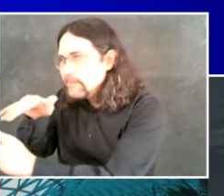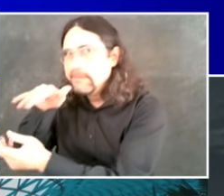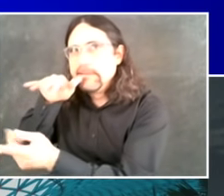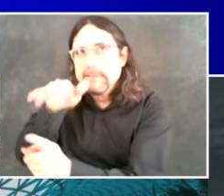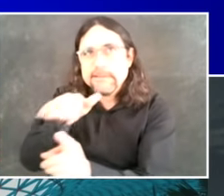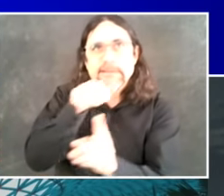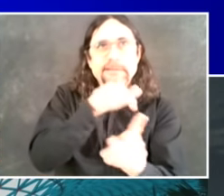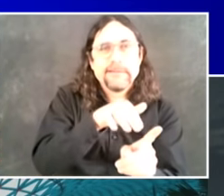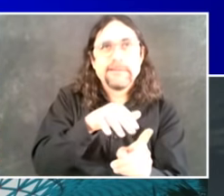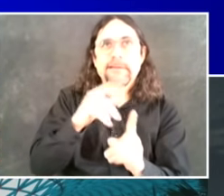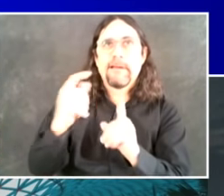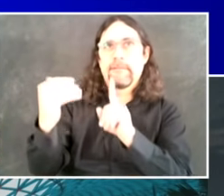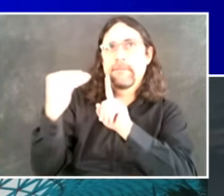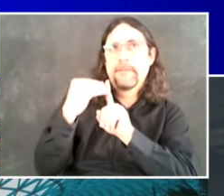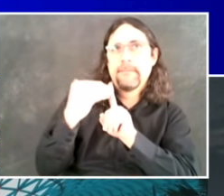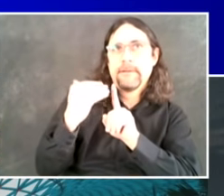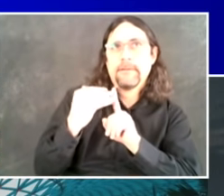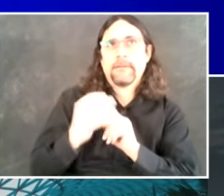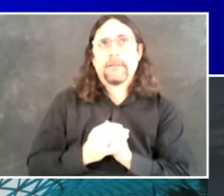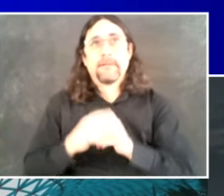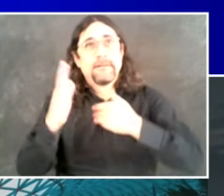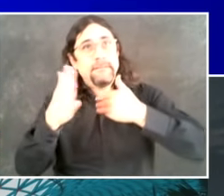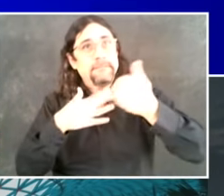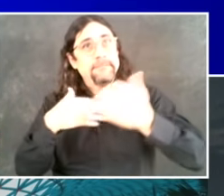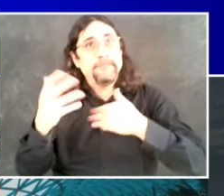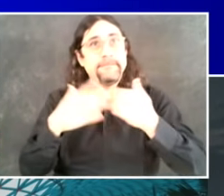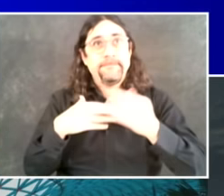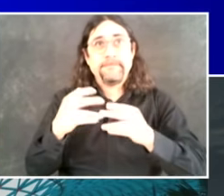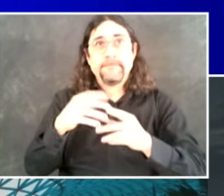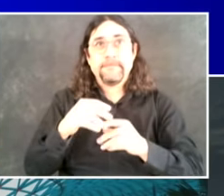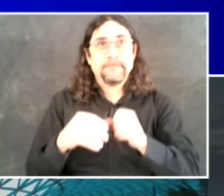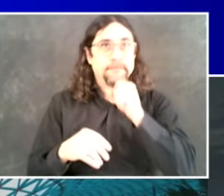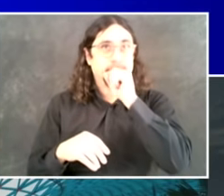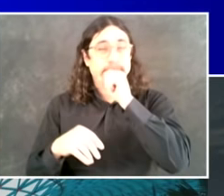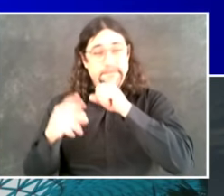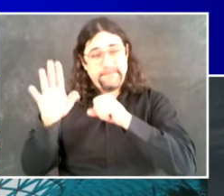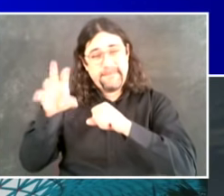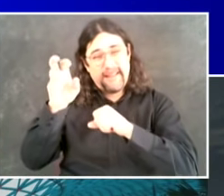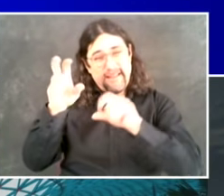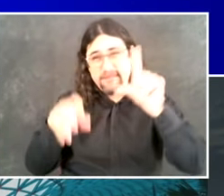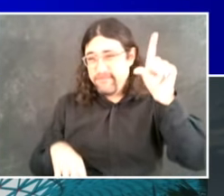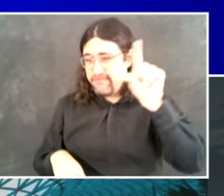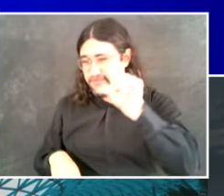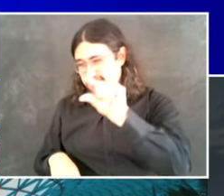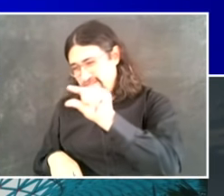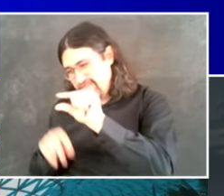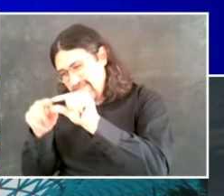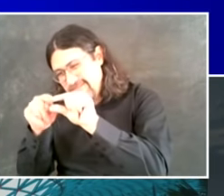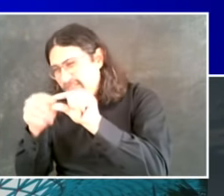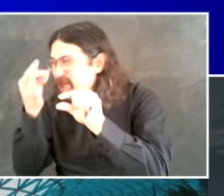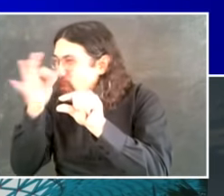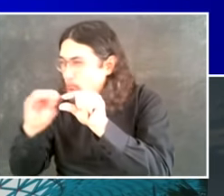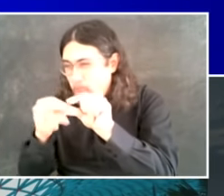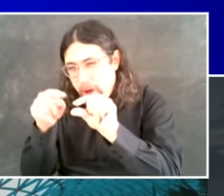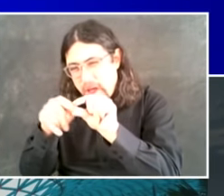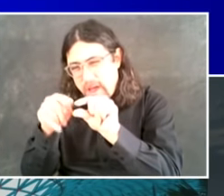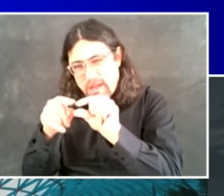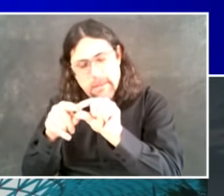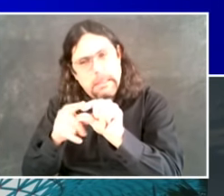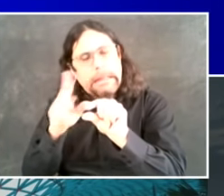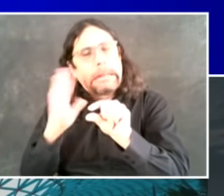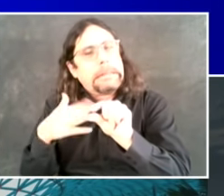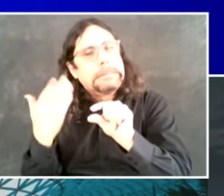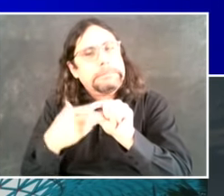resurgence if the right restrictions aren't in place. It's also a reminder that what we're building up,